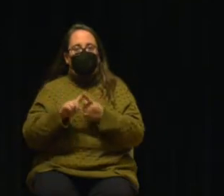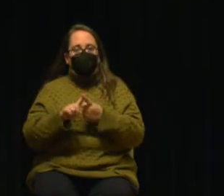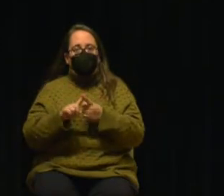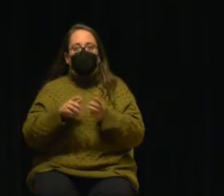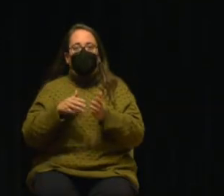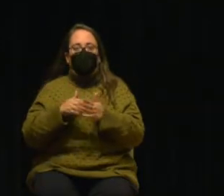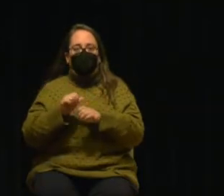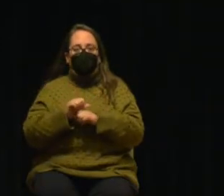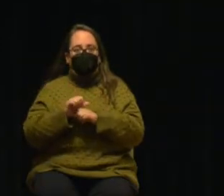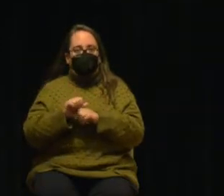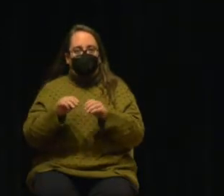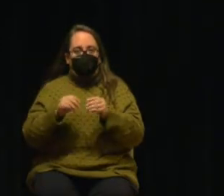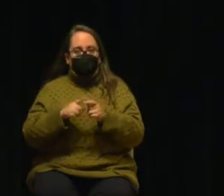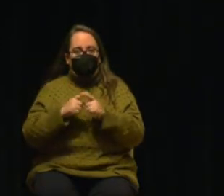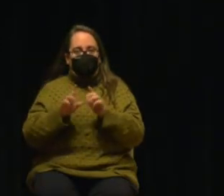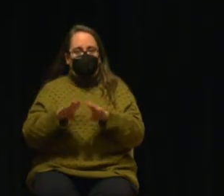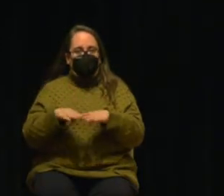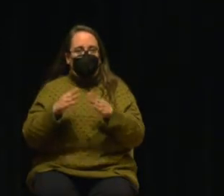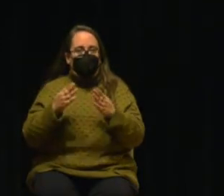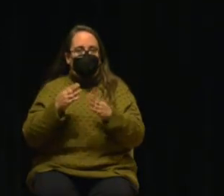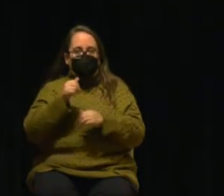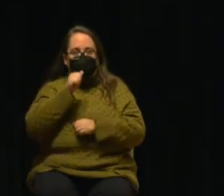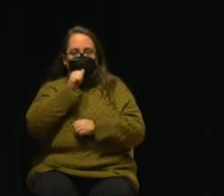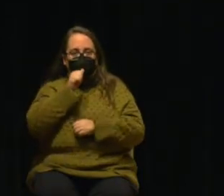anti-slavery office where it could be opened in secret.